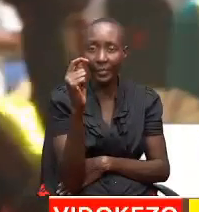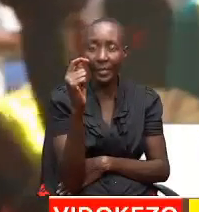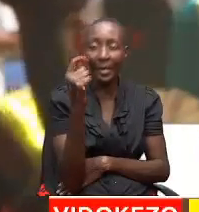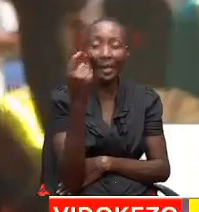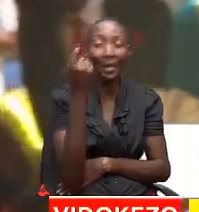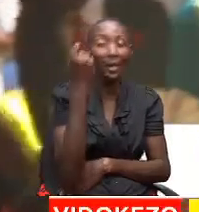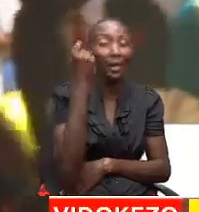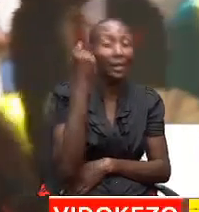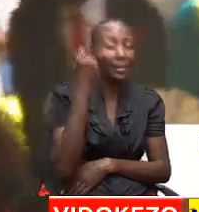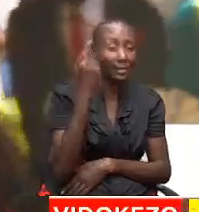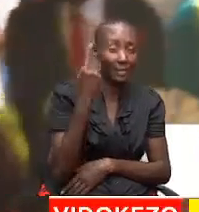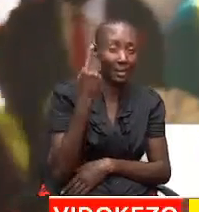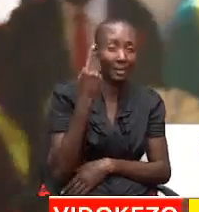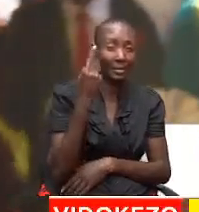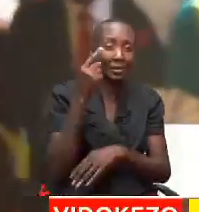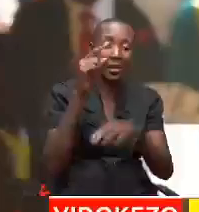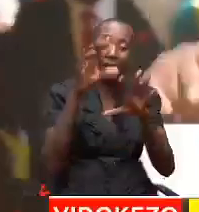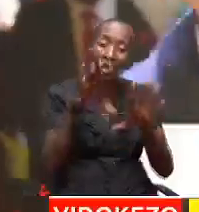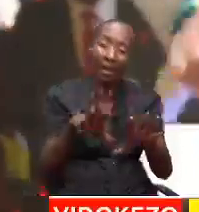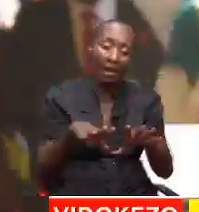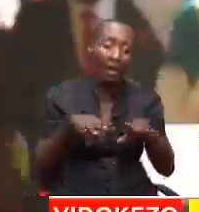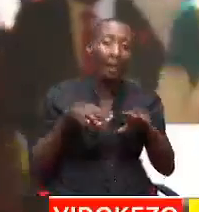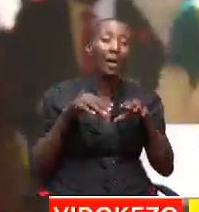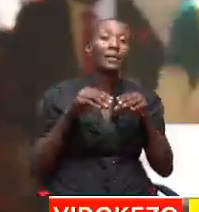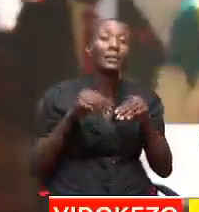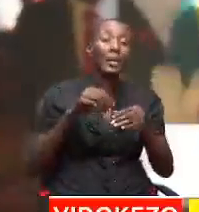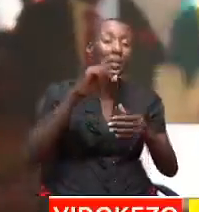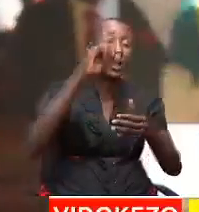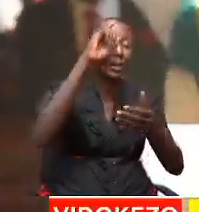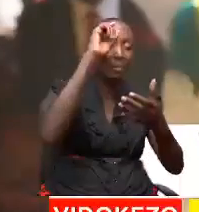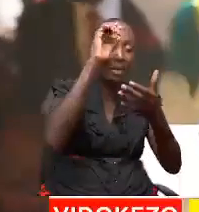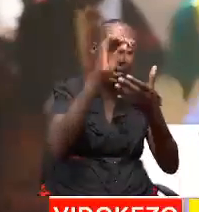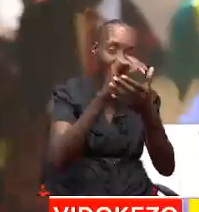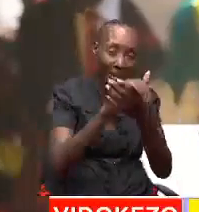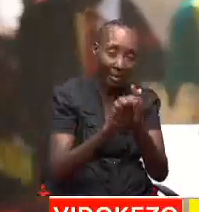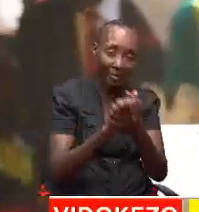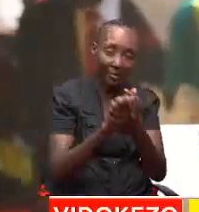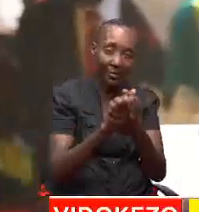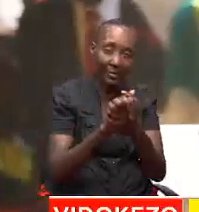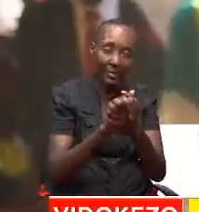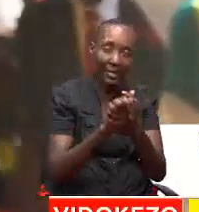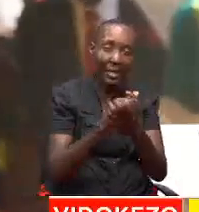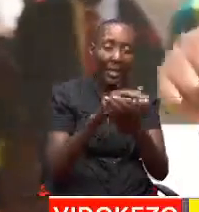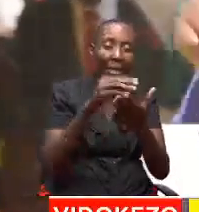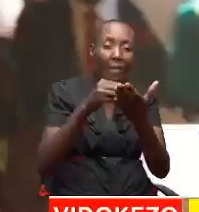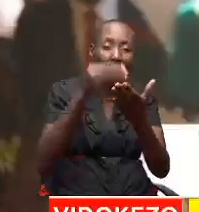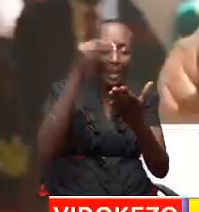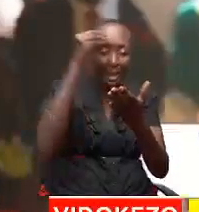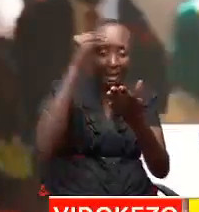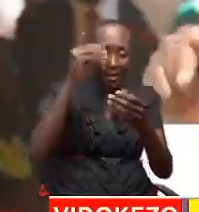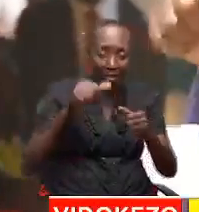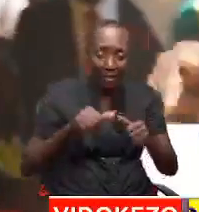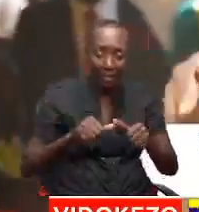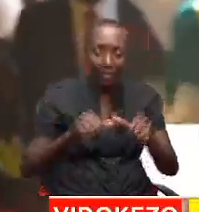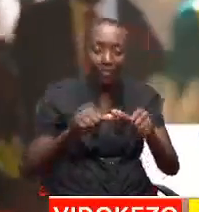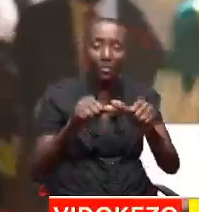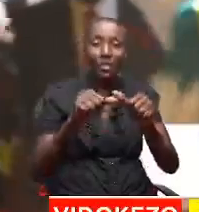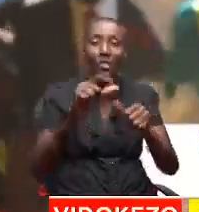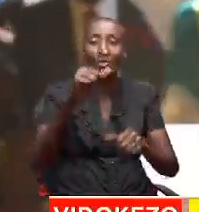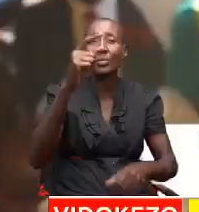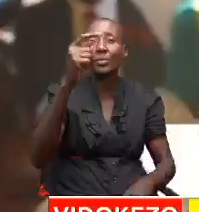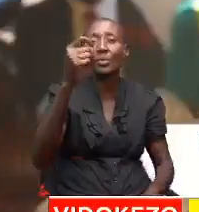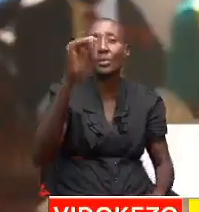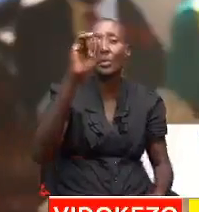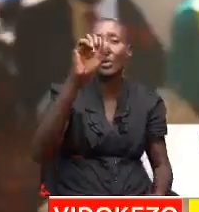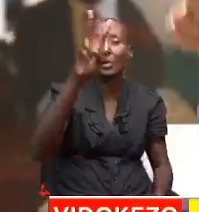identifies, acknowledges and believes that the learning that is going on in our TVET